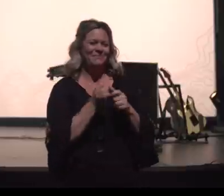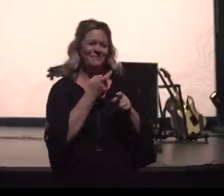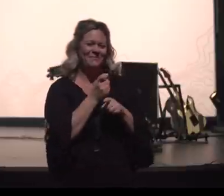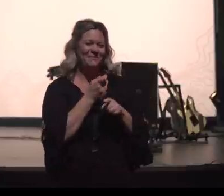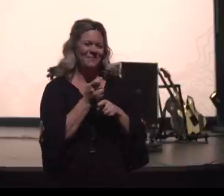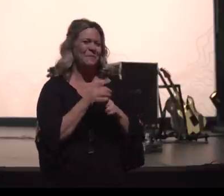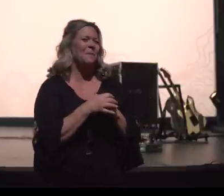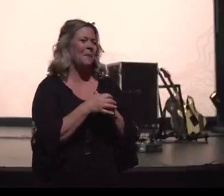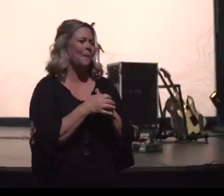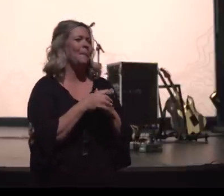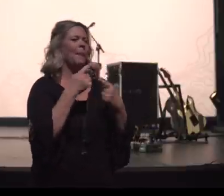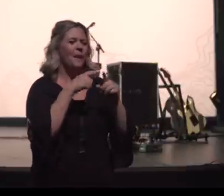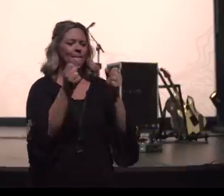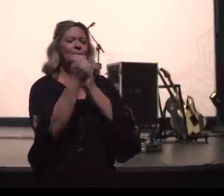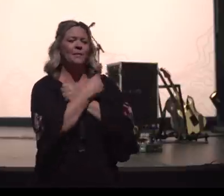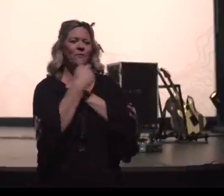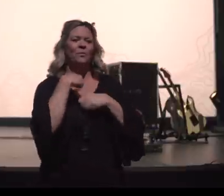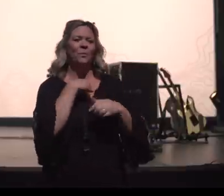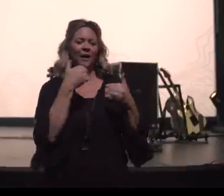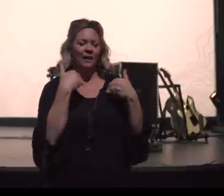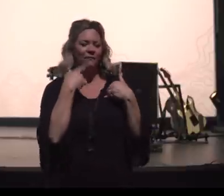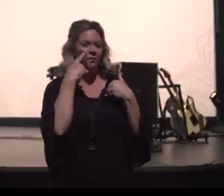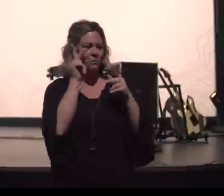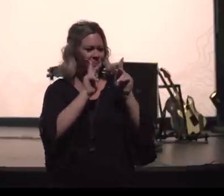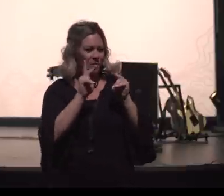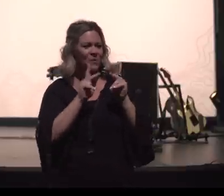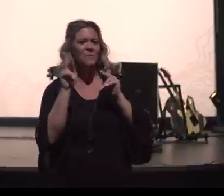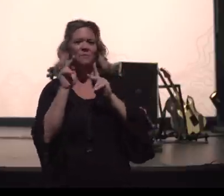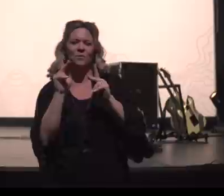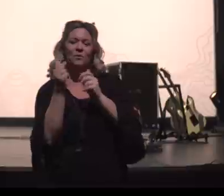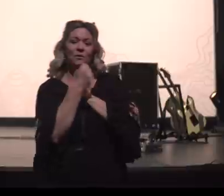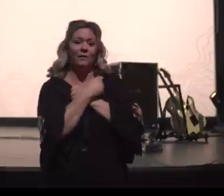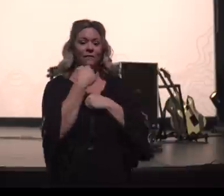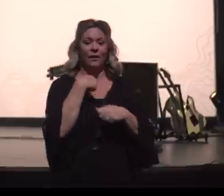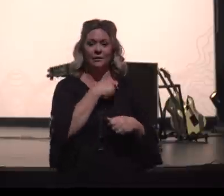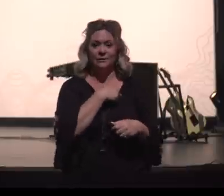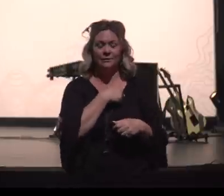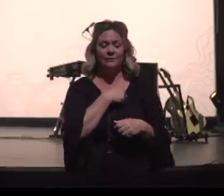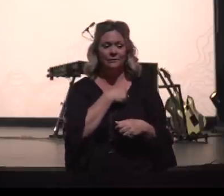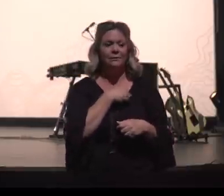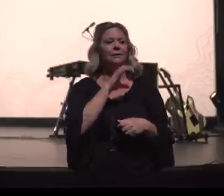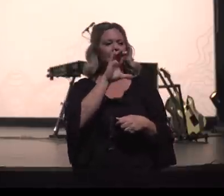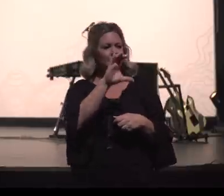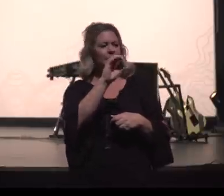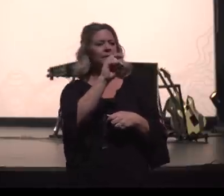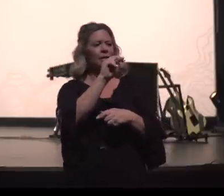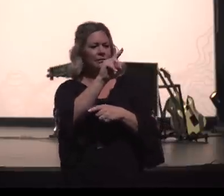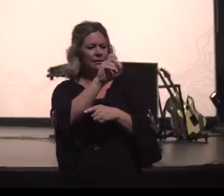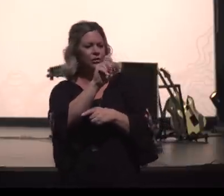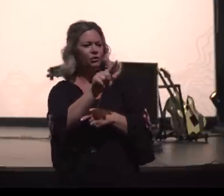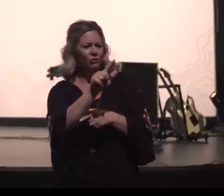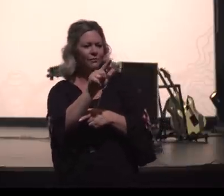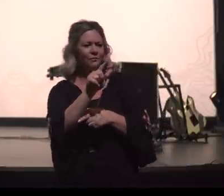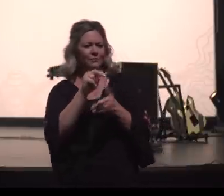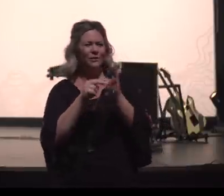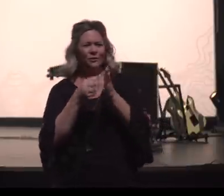listen. The love we have for people and people have for us, it's conditional.